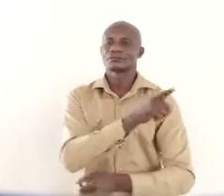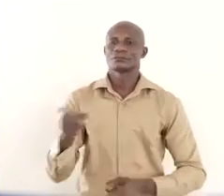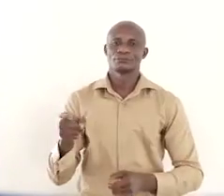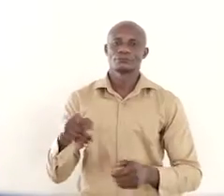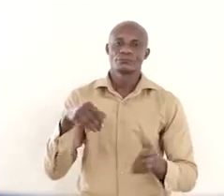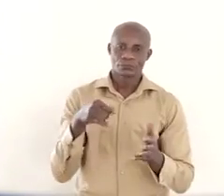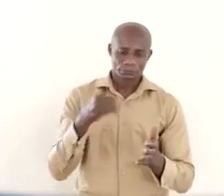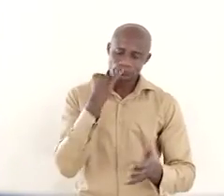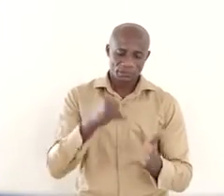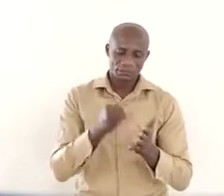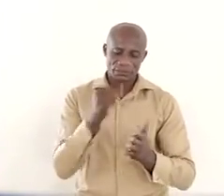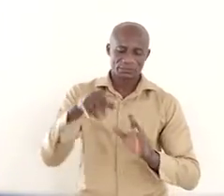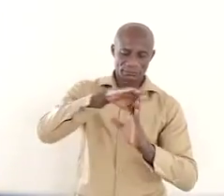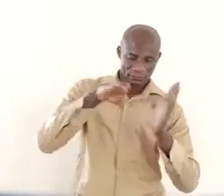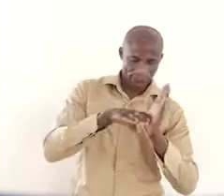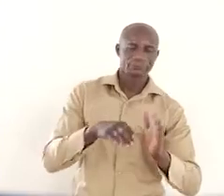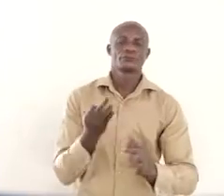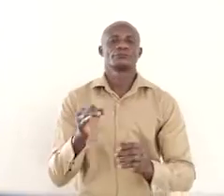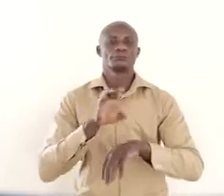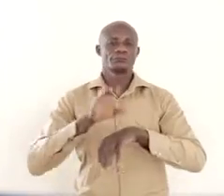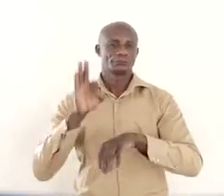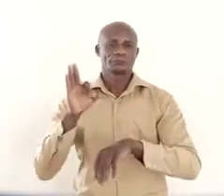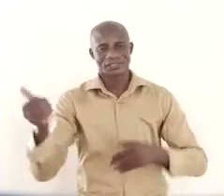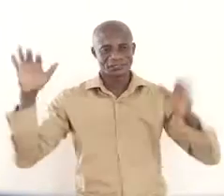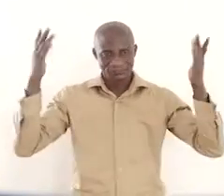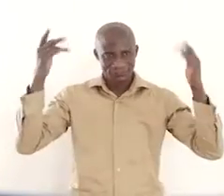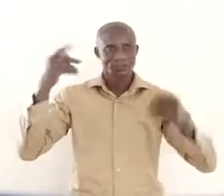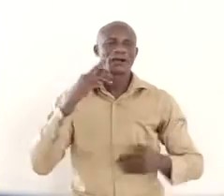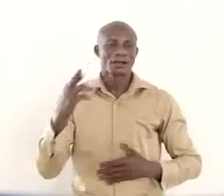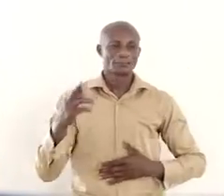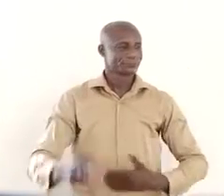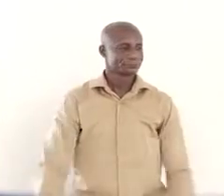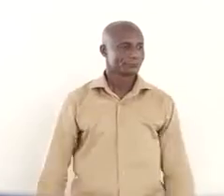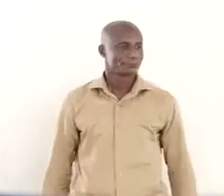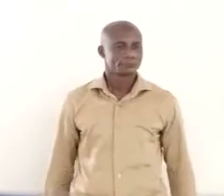It is an in a constitutive part of preaching the message. Plus.